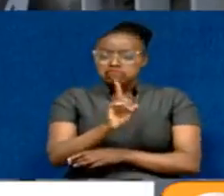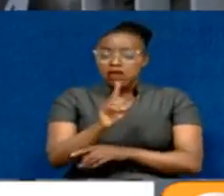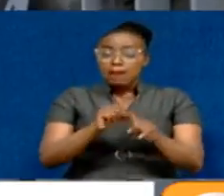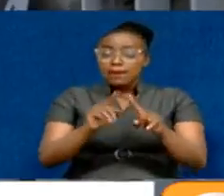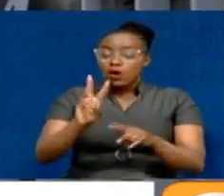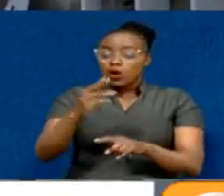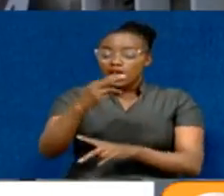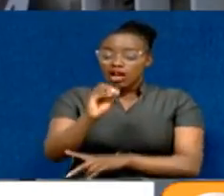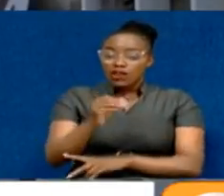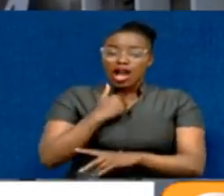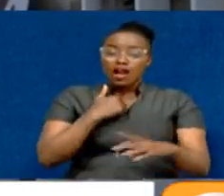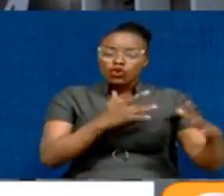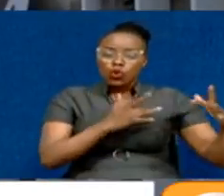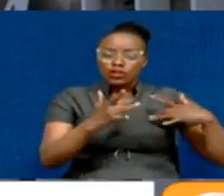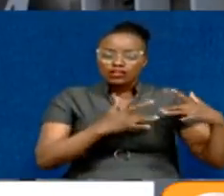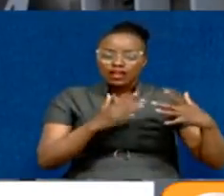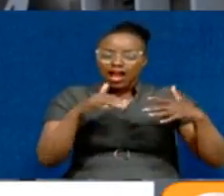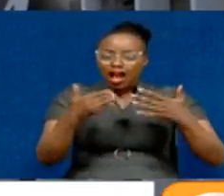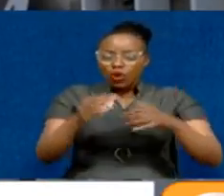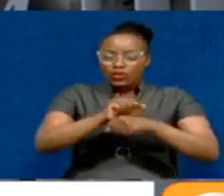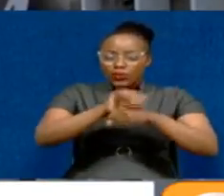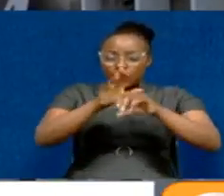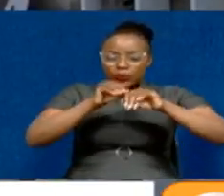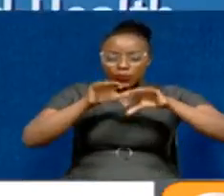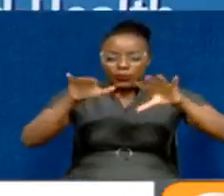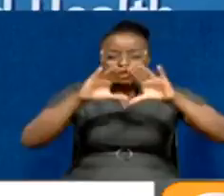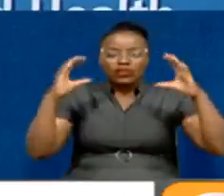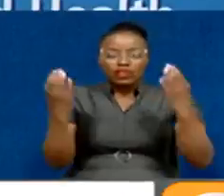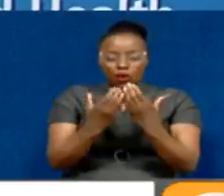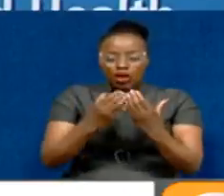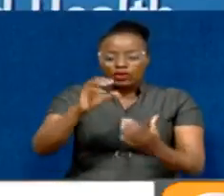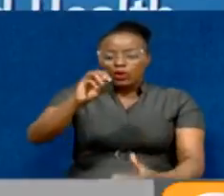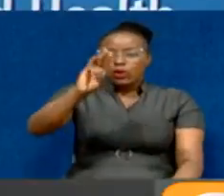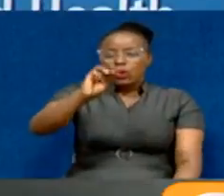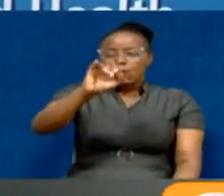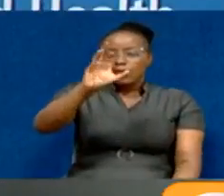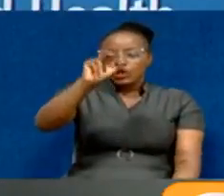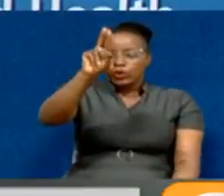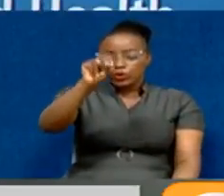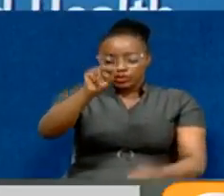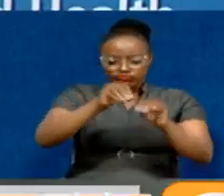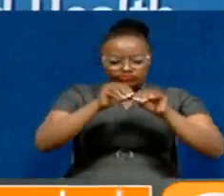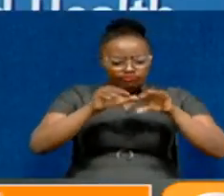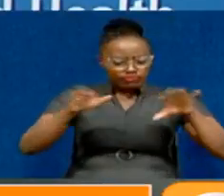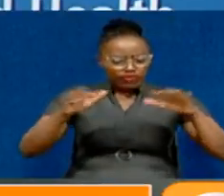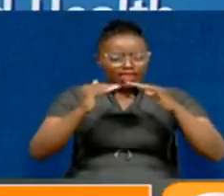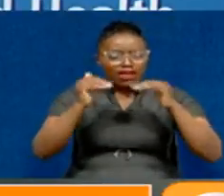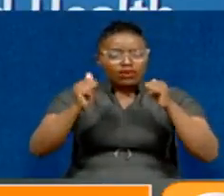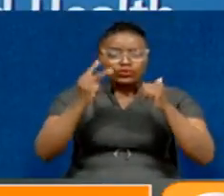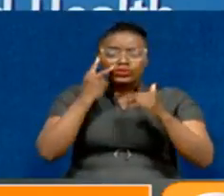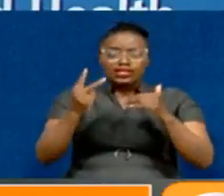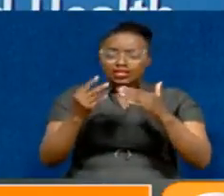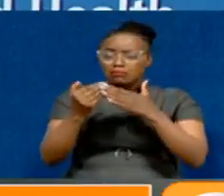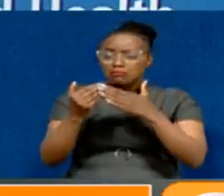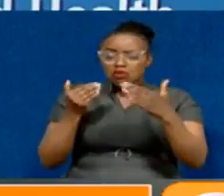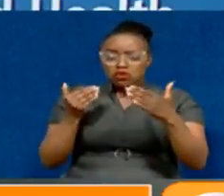Health Organization is concerned about the spread of the Omicron variant across the globe. Omicron is spreading at a rate we have not seen